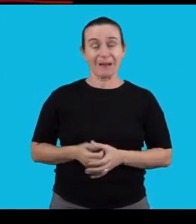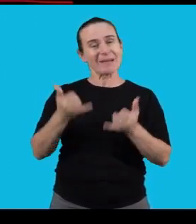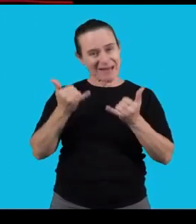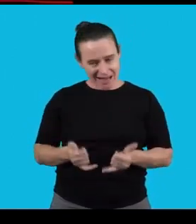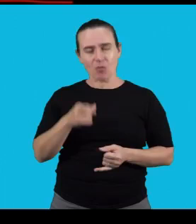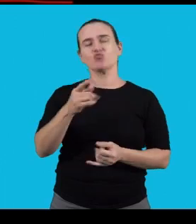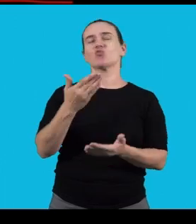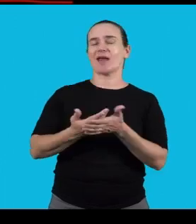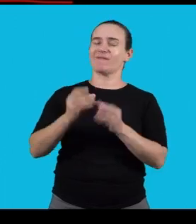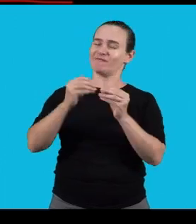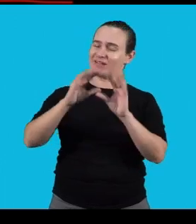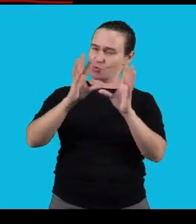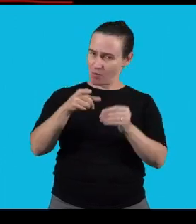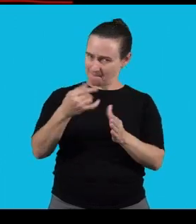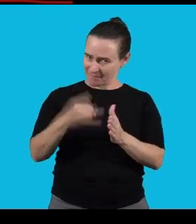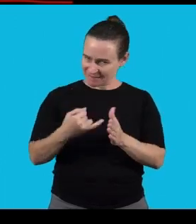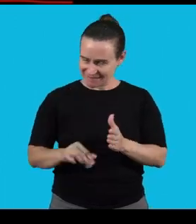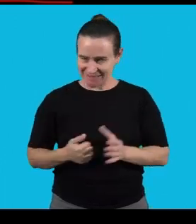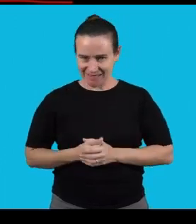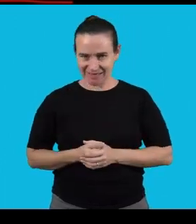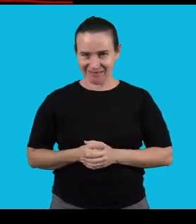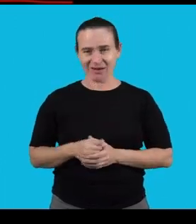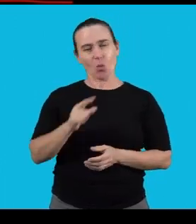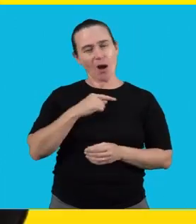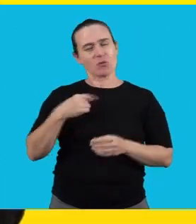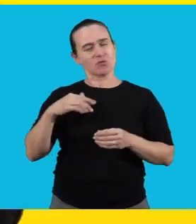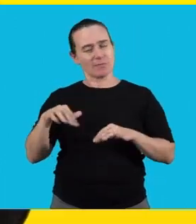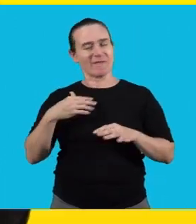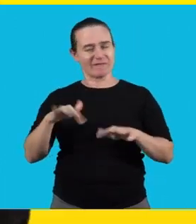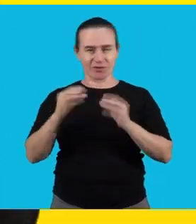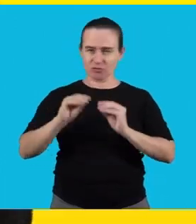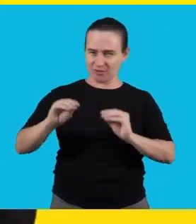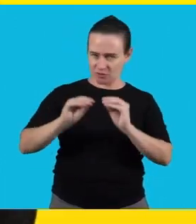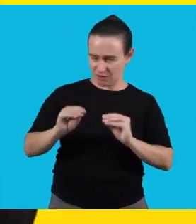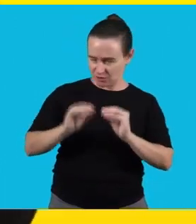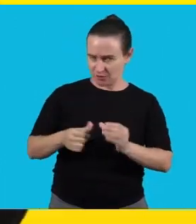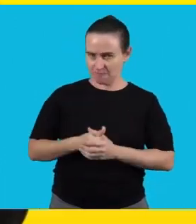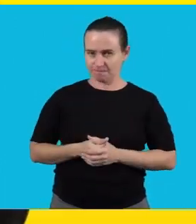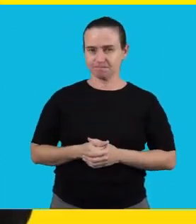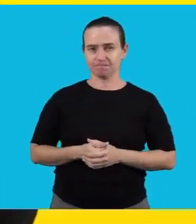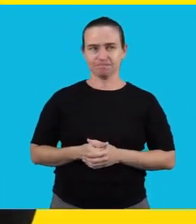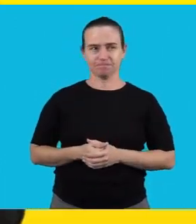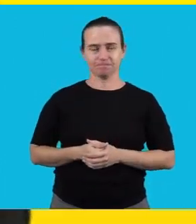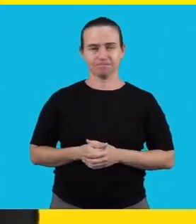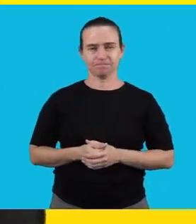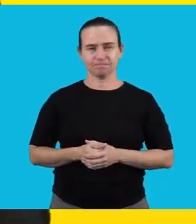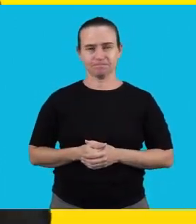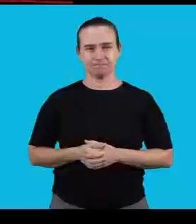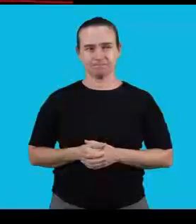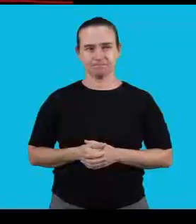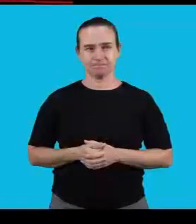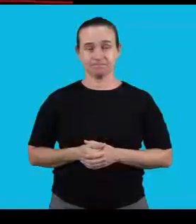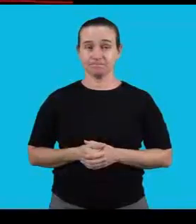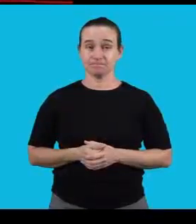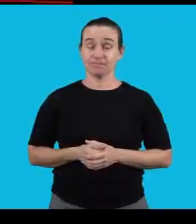learners are able to address all this because we have engaged on each one of them correctly